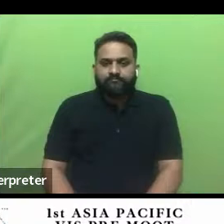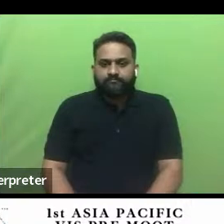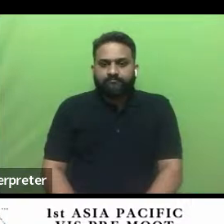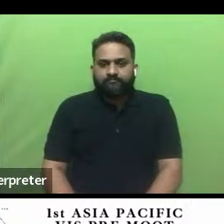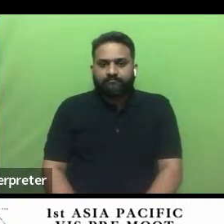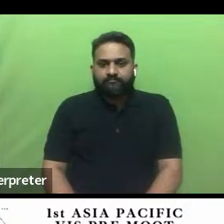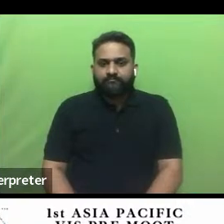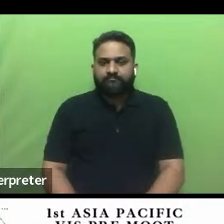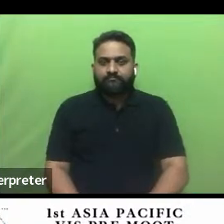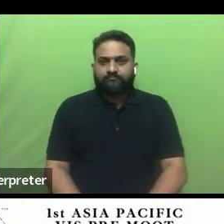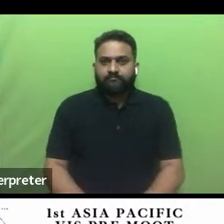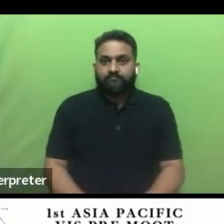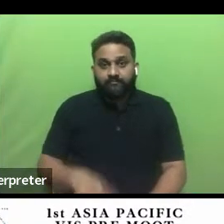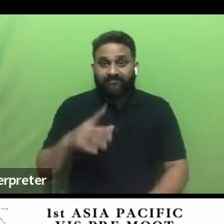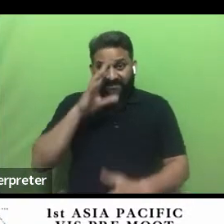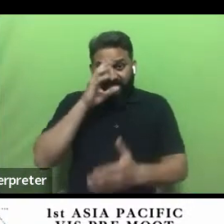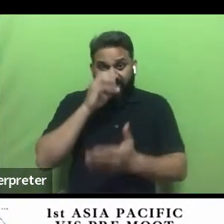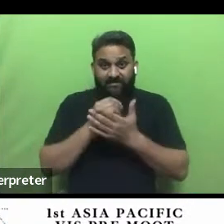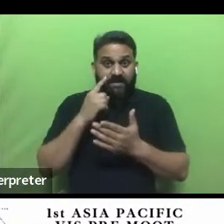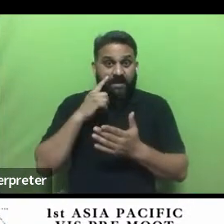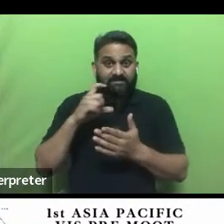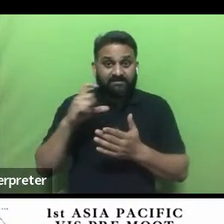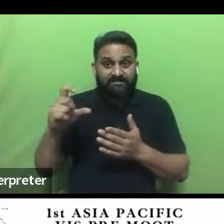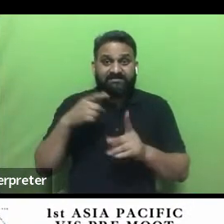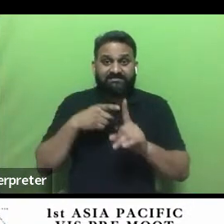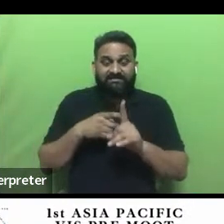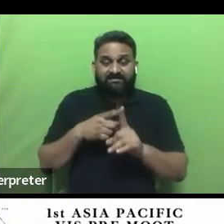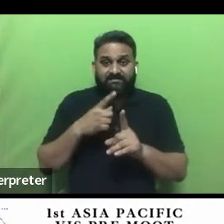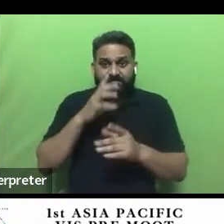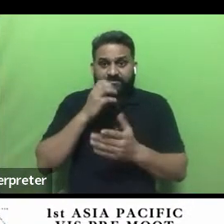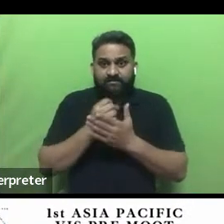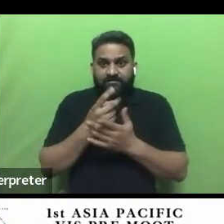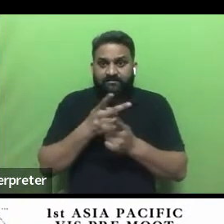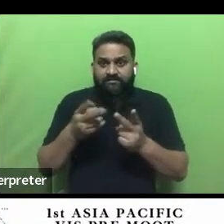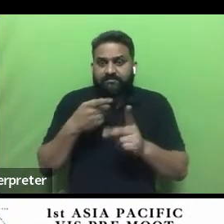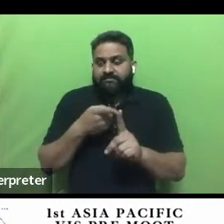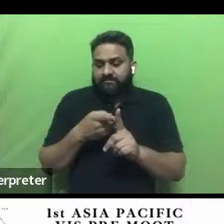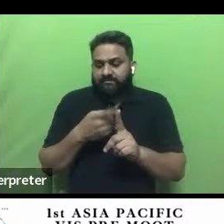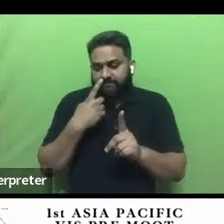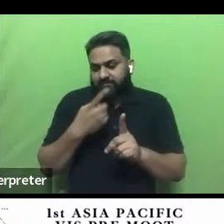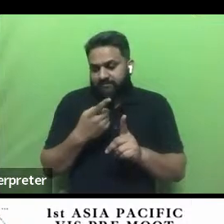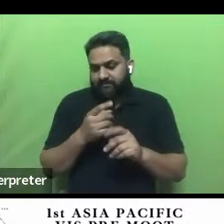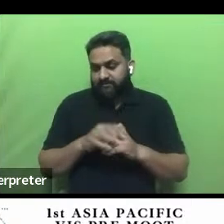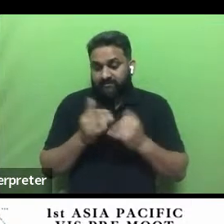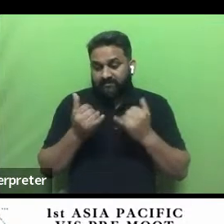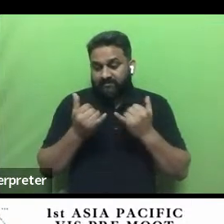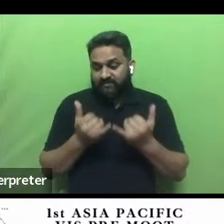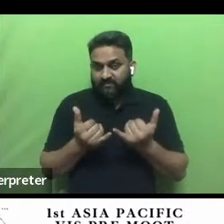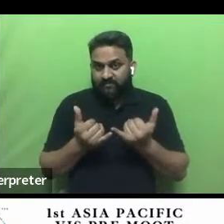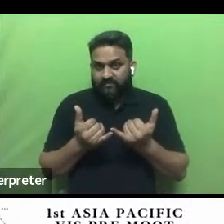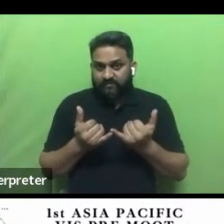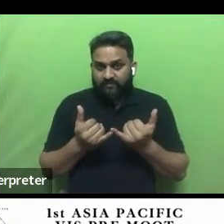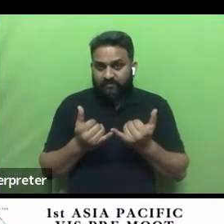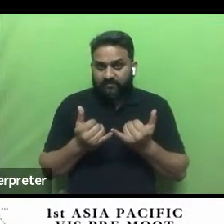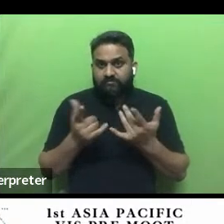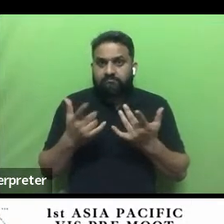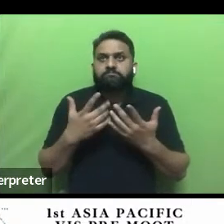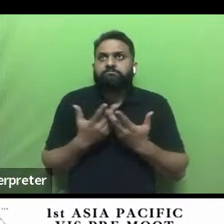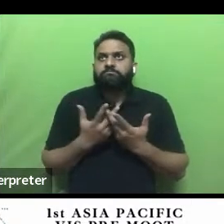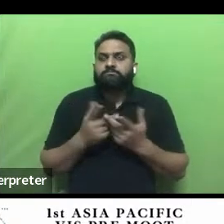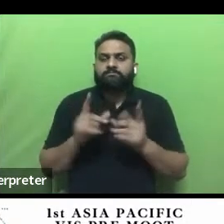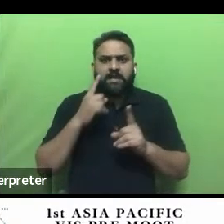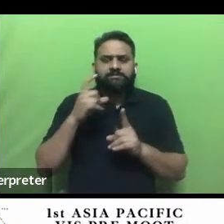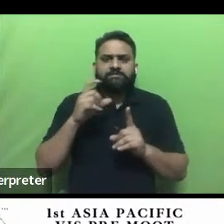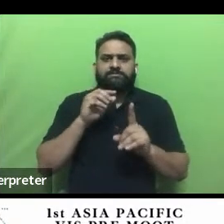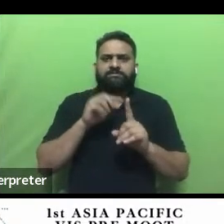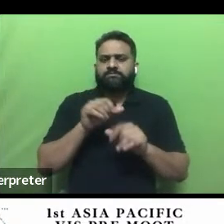The decisions ICC tribunals have reached are persuasive authority, but not, there's nothing in the ICC